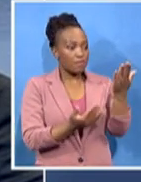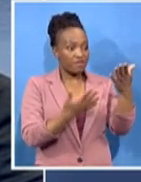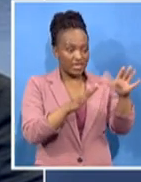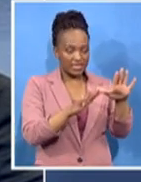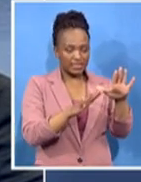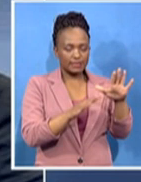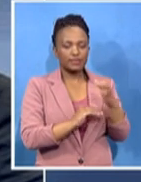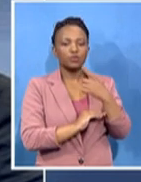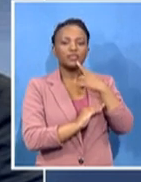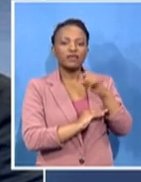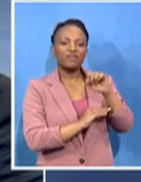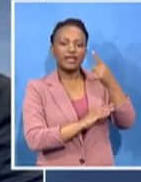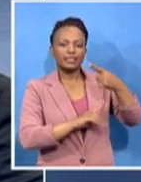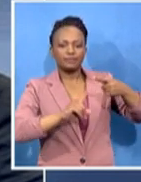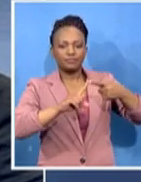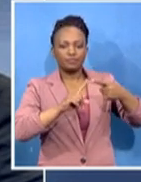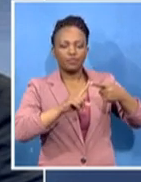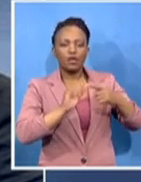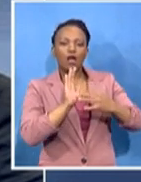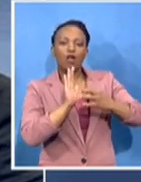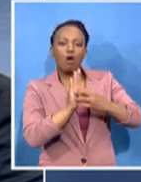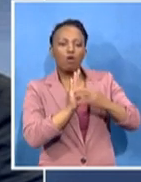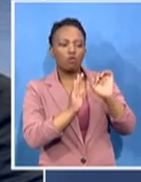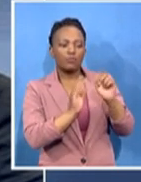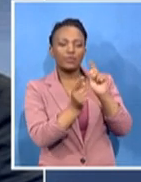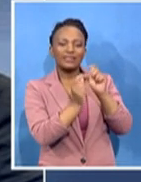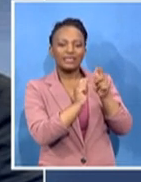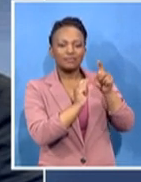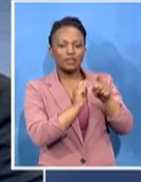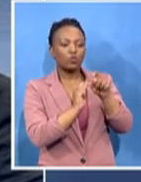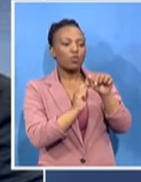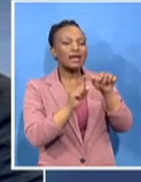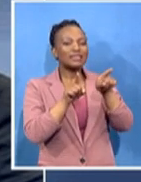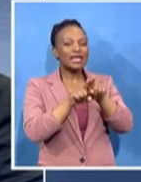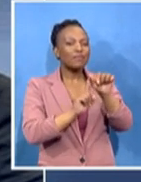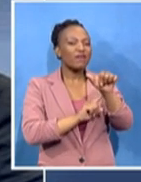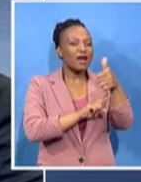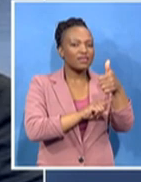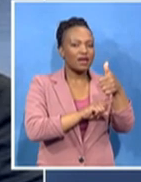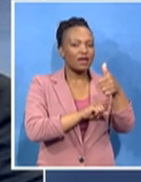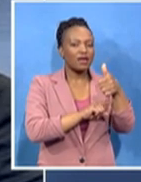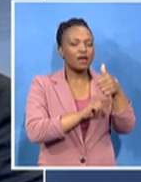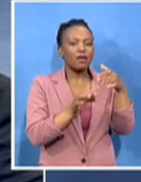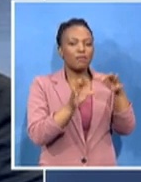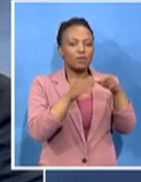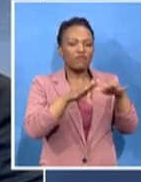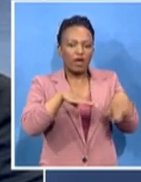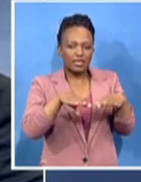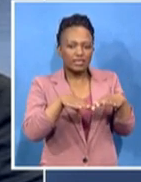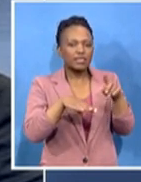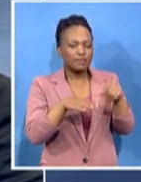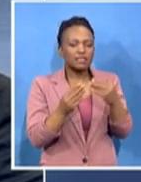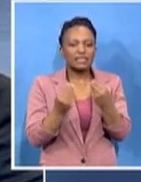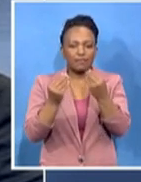so that it's not too similar to the logo of Party of Action, and then resubmit. And then if the logo does not clash